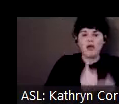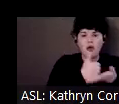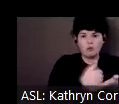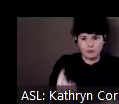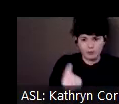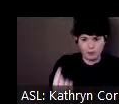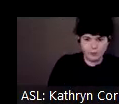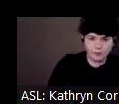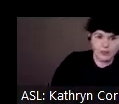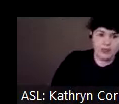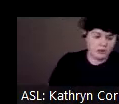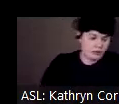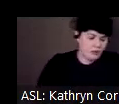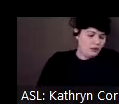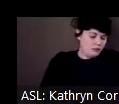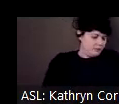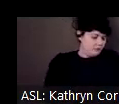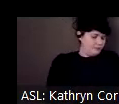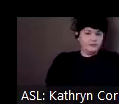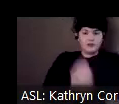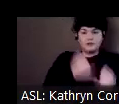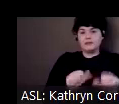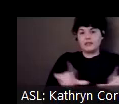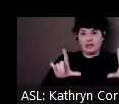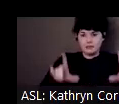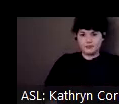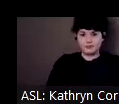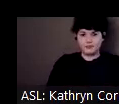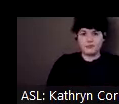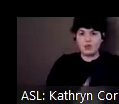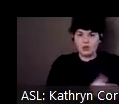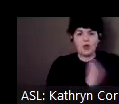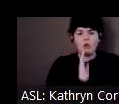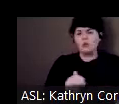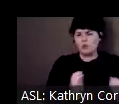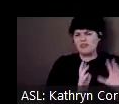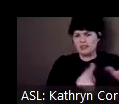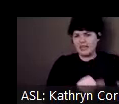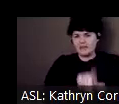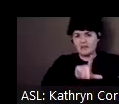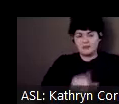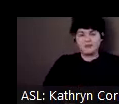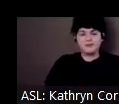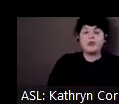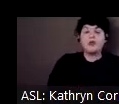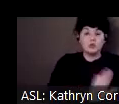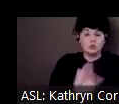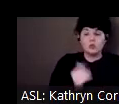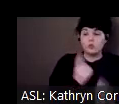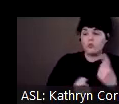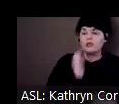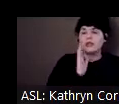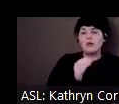Oh. Last slide, and we can leave this one up while I'm answering questions because it does